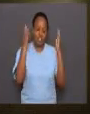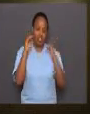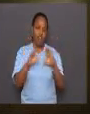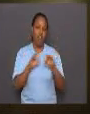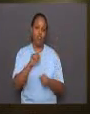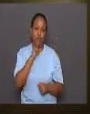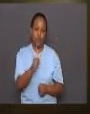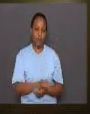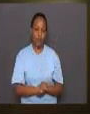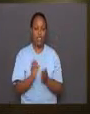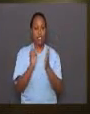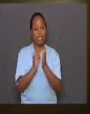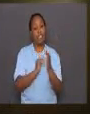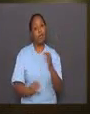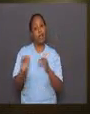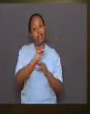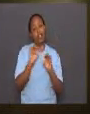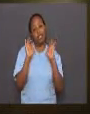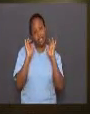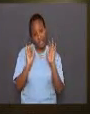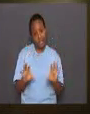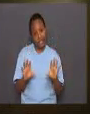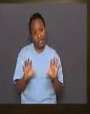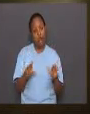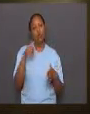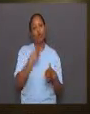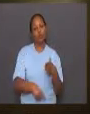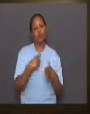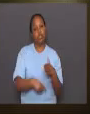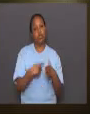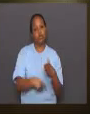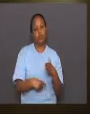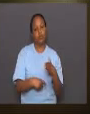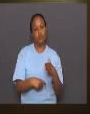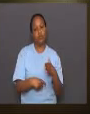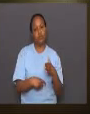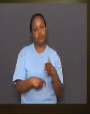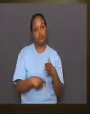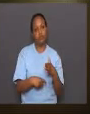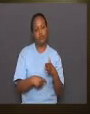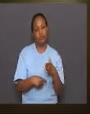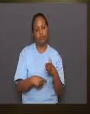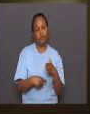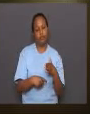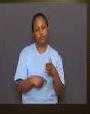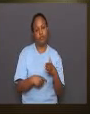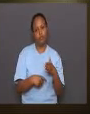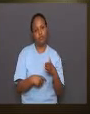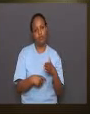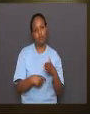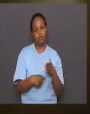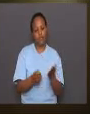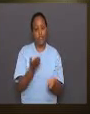Absence of rule of law results in a disregard for established and